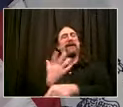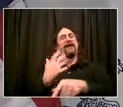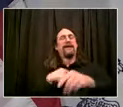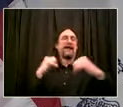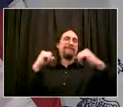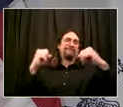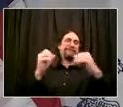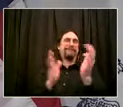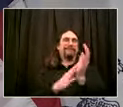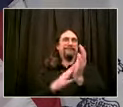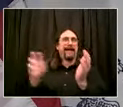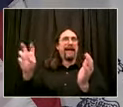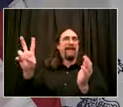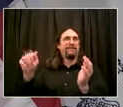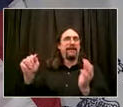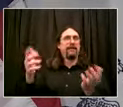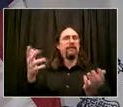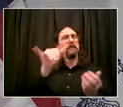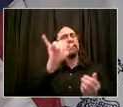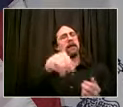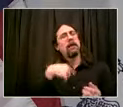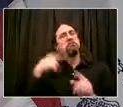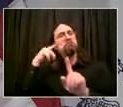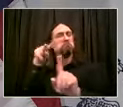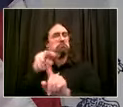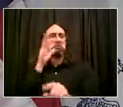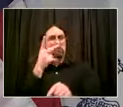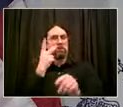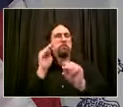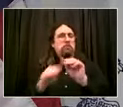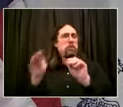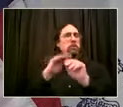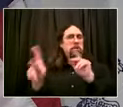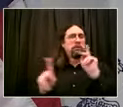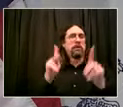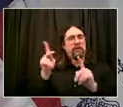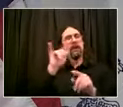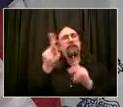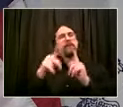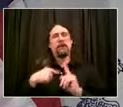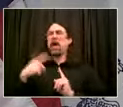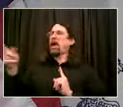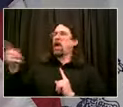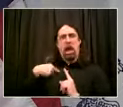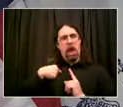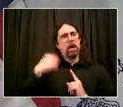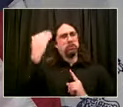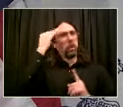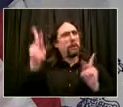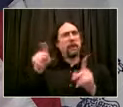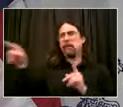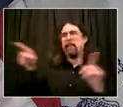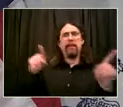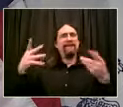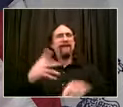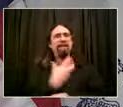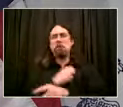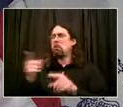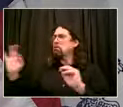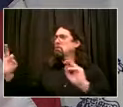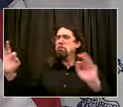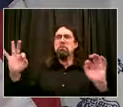repeated, hundreds of thousands of times. That kind of reality. If someone in your life, your family